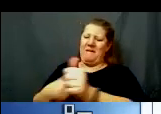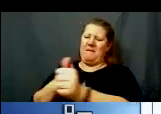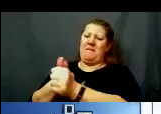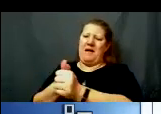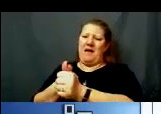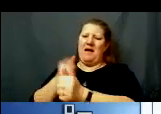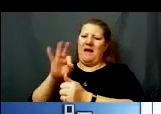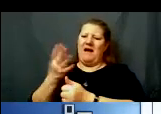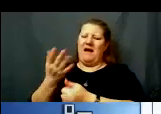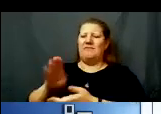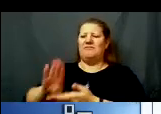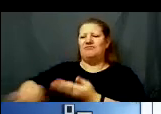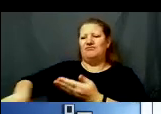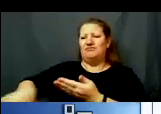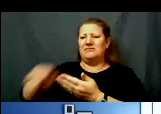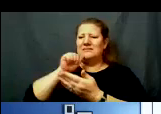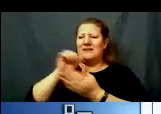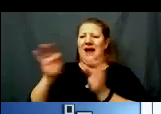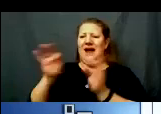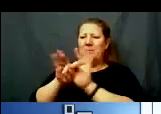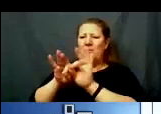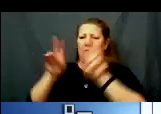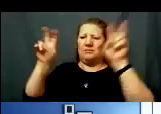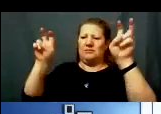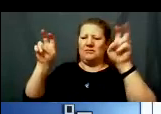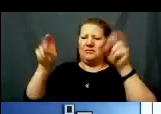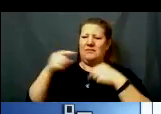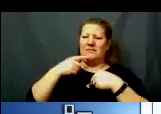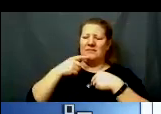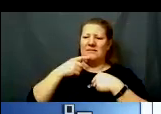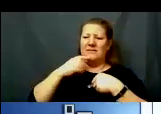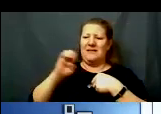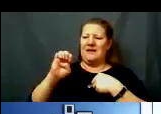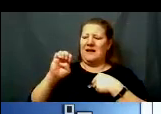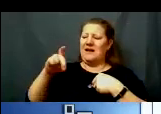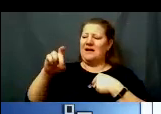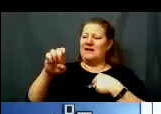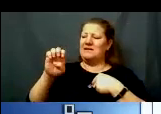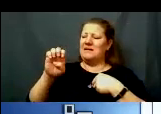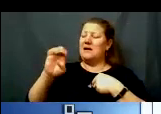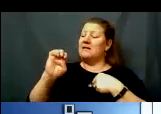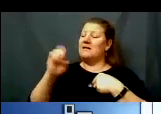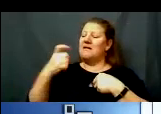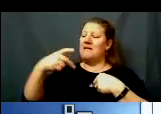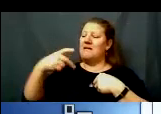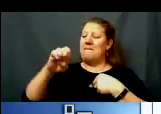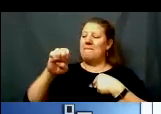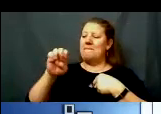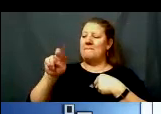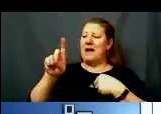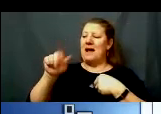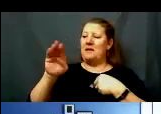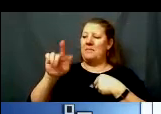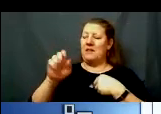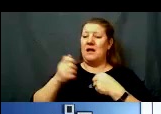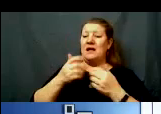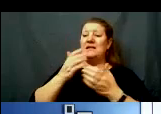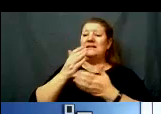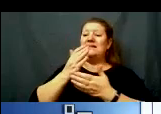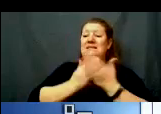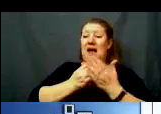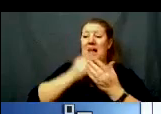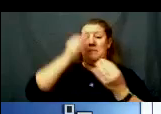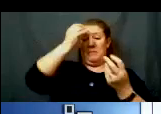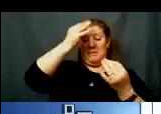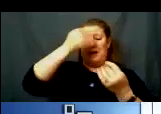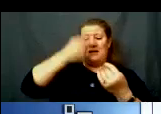expendability, an ideology that says certain populations, human and otherwise, are just expendable. They are surplus.